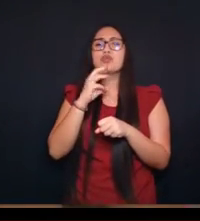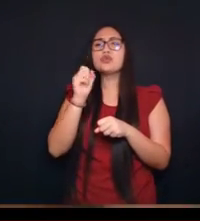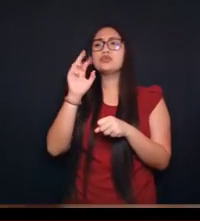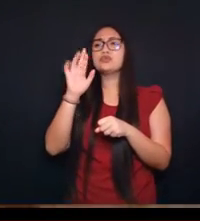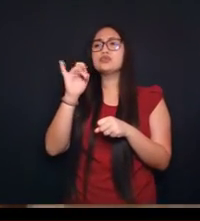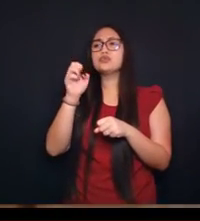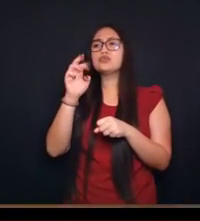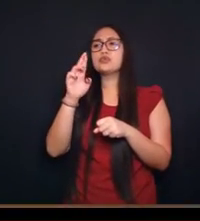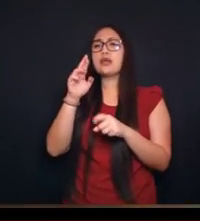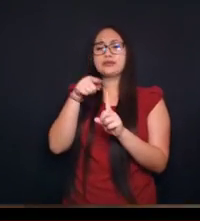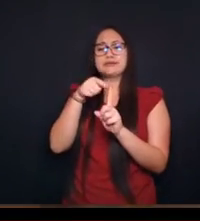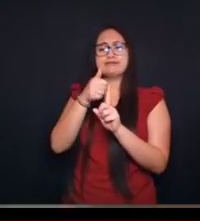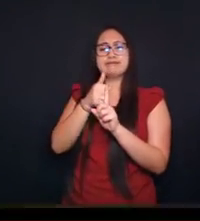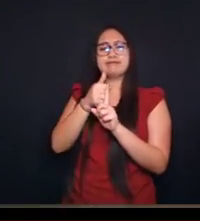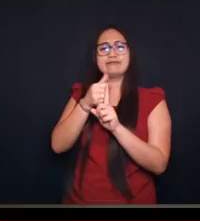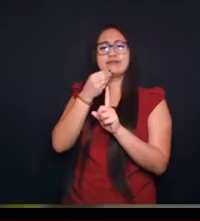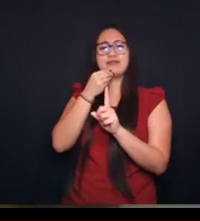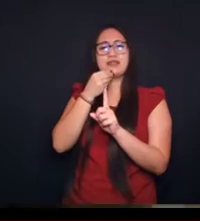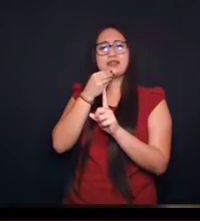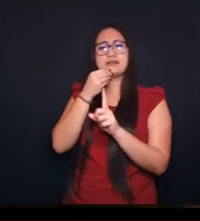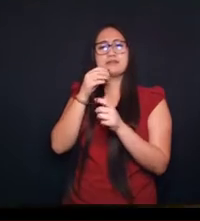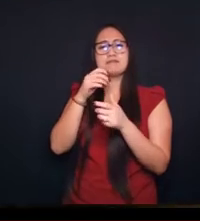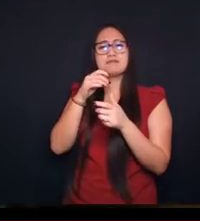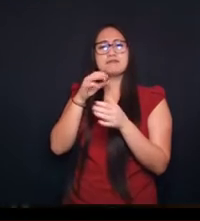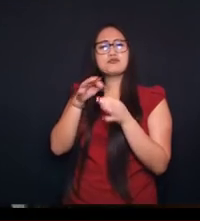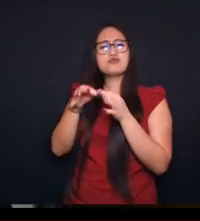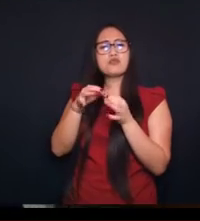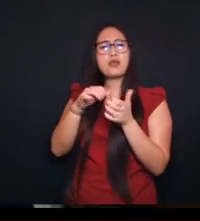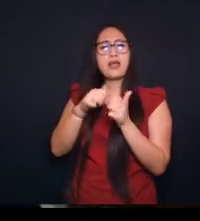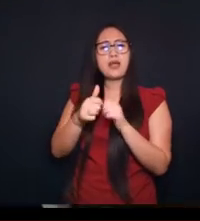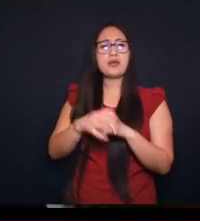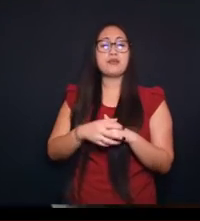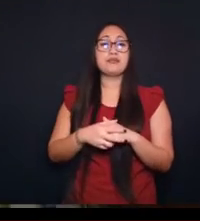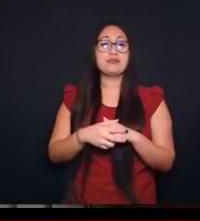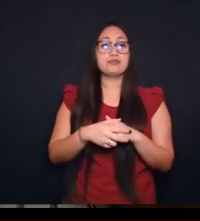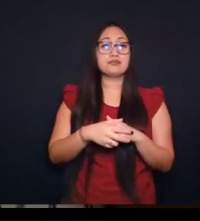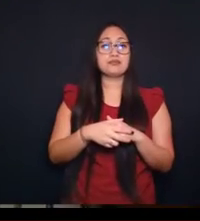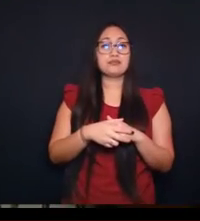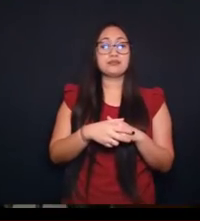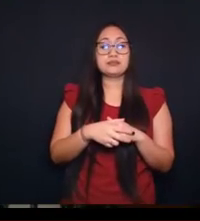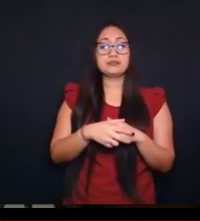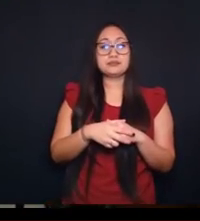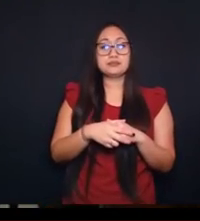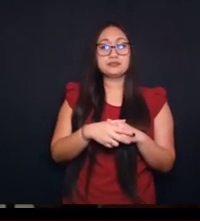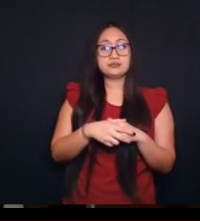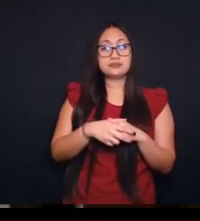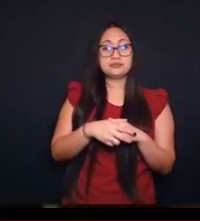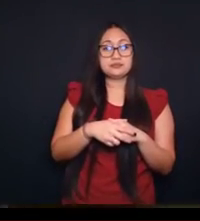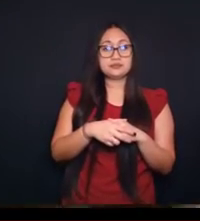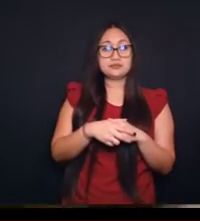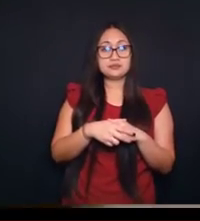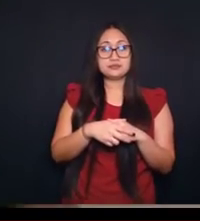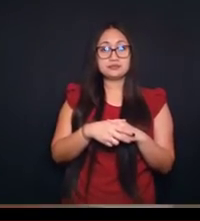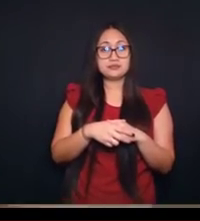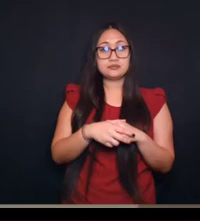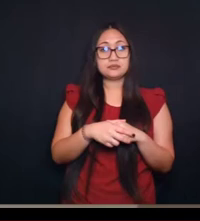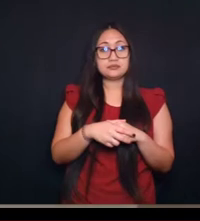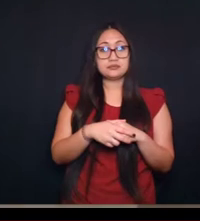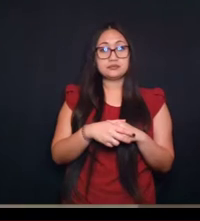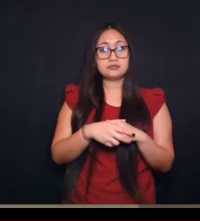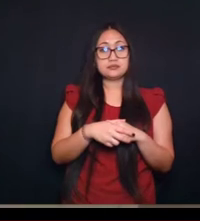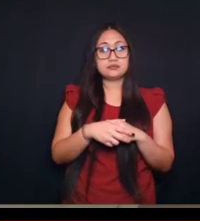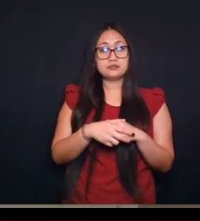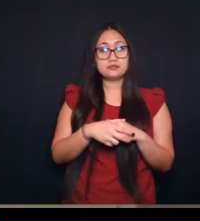Go. It says that most of its time it says We still have to do this one. No, we